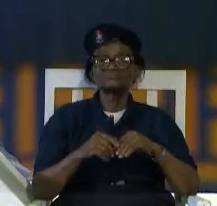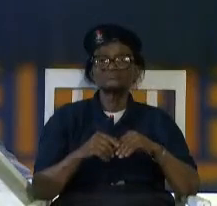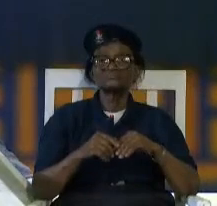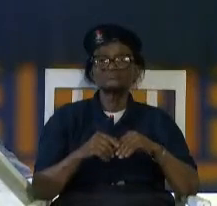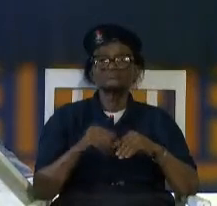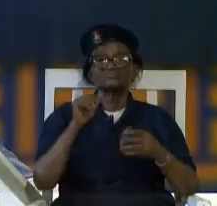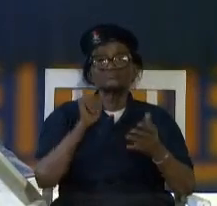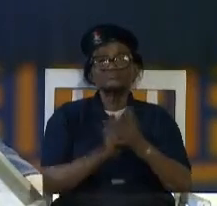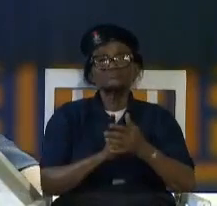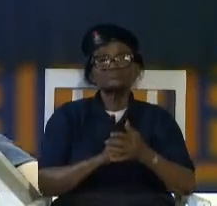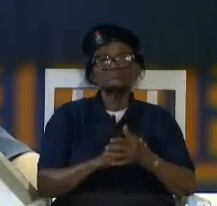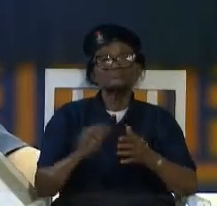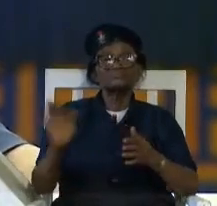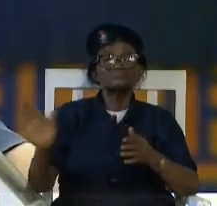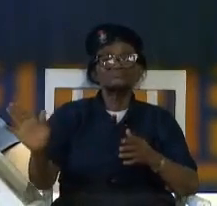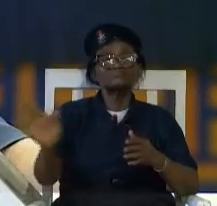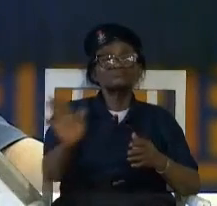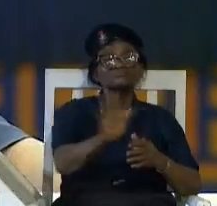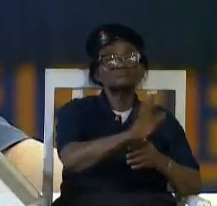that your own is too much,